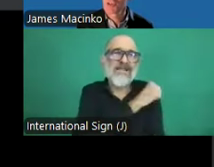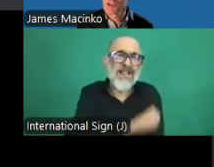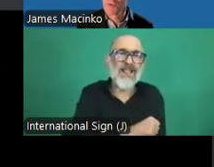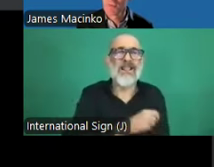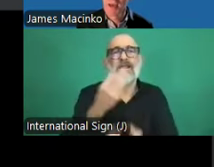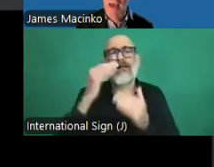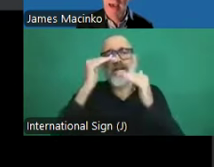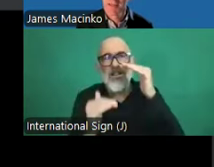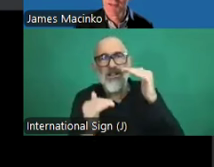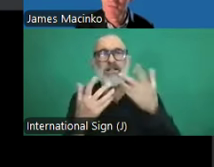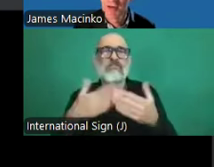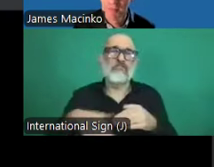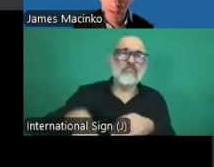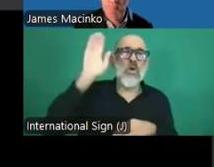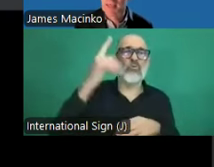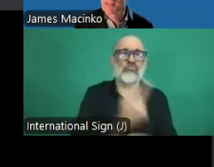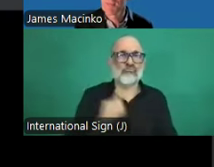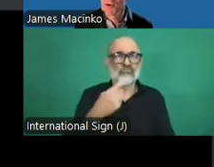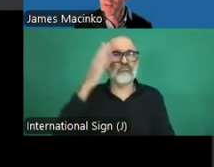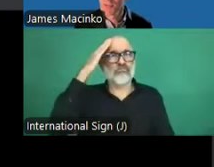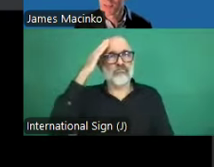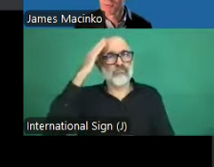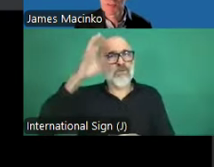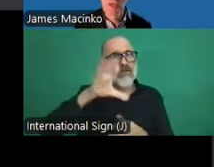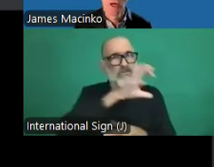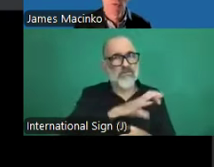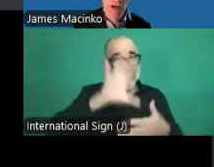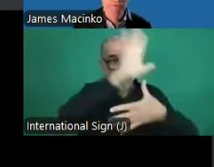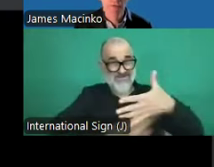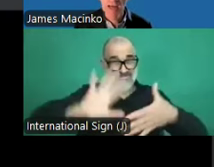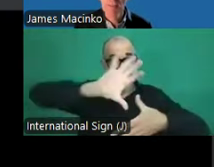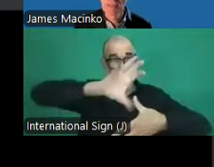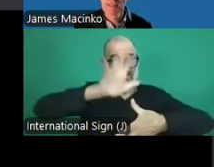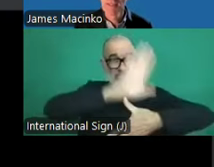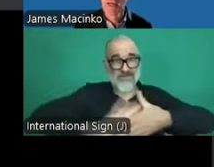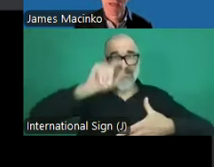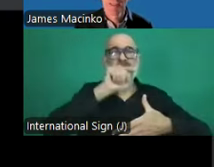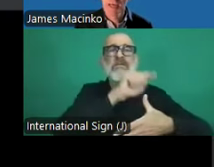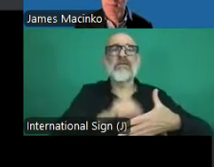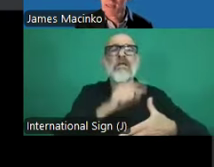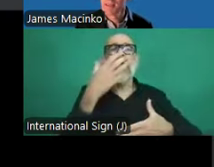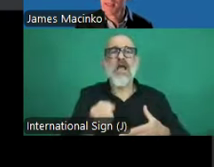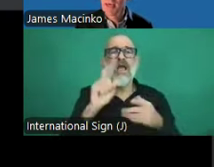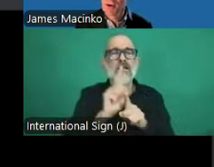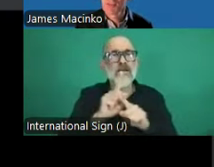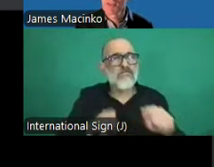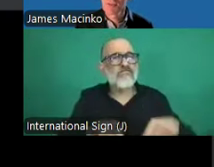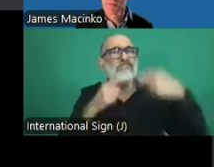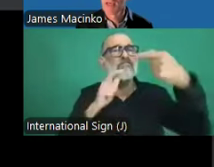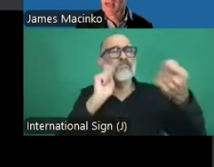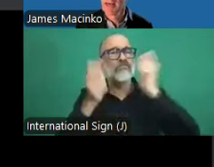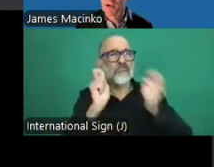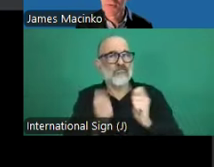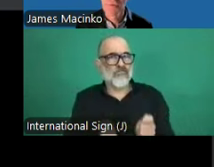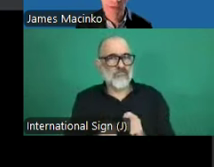healthcare serve as the fundamental basis of their health systems. We have fragmented and segmented health